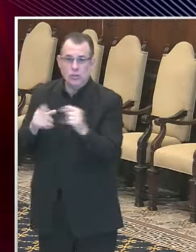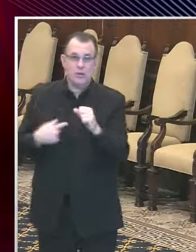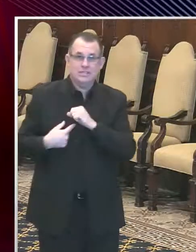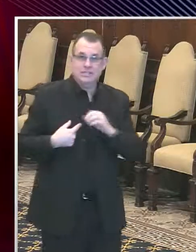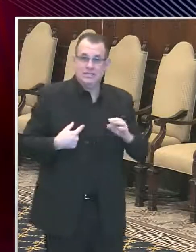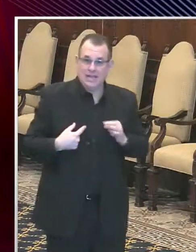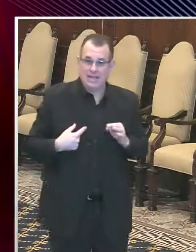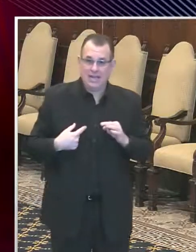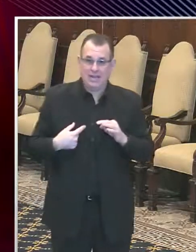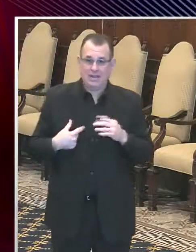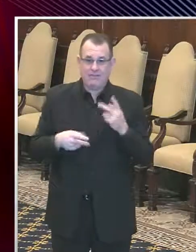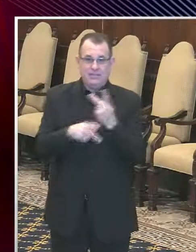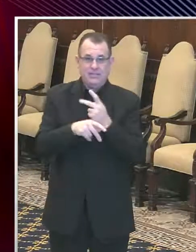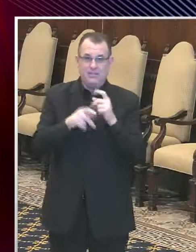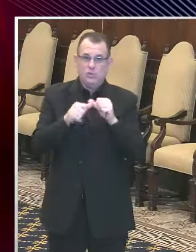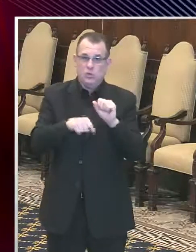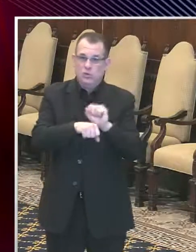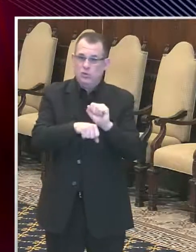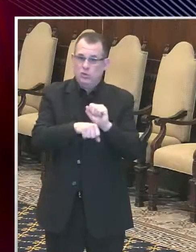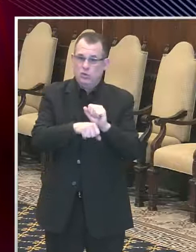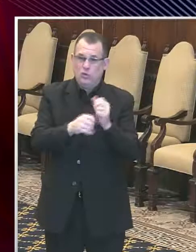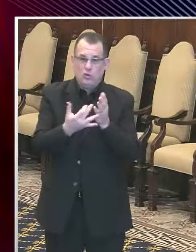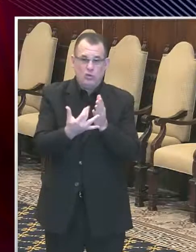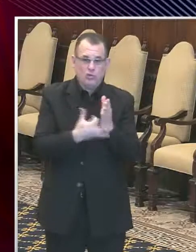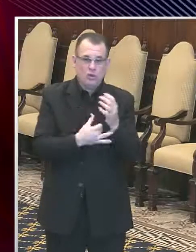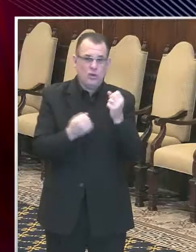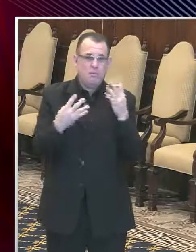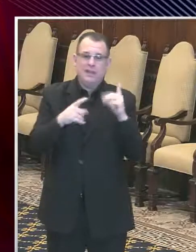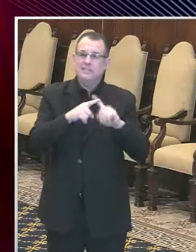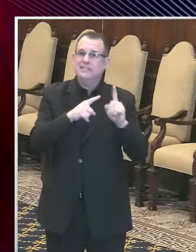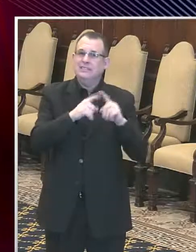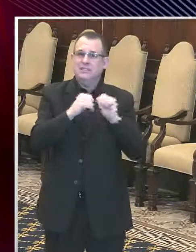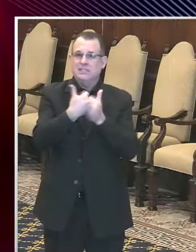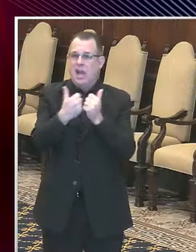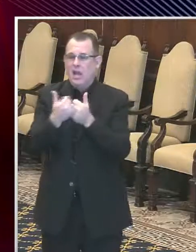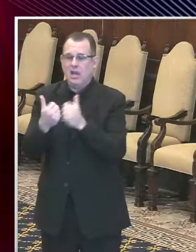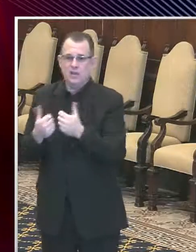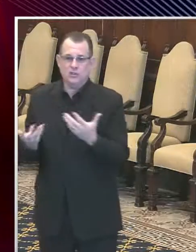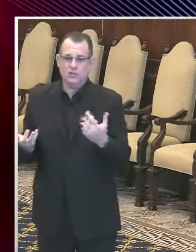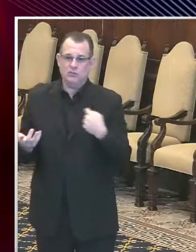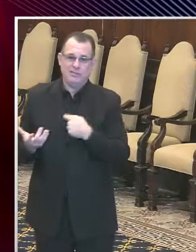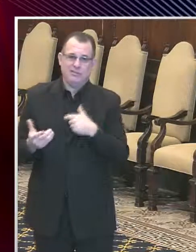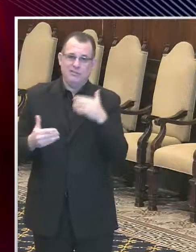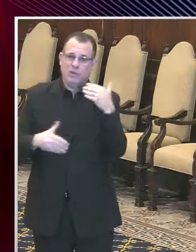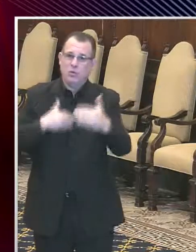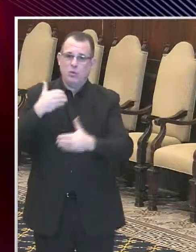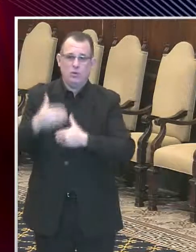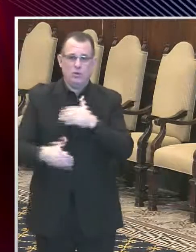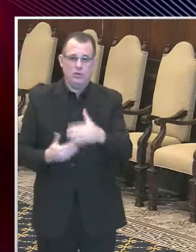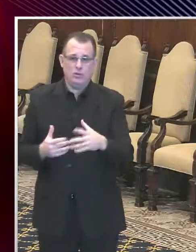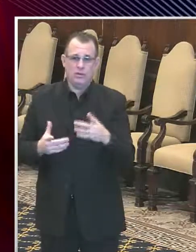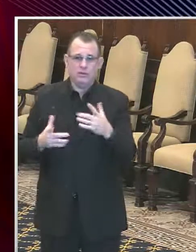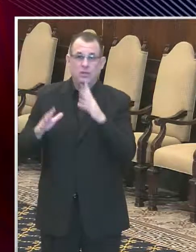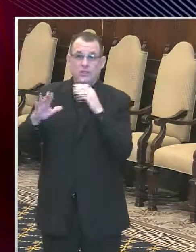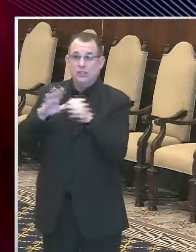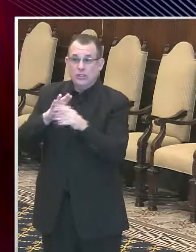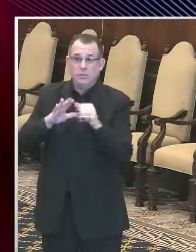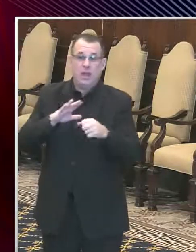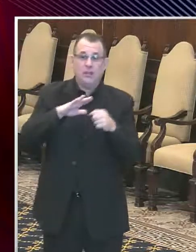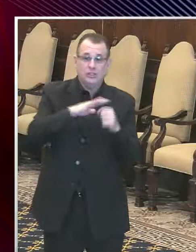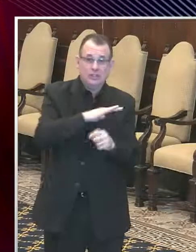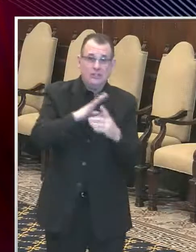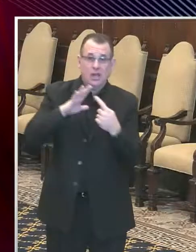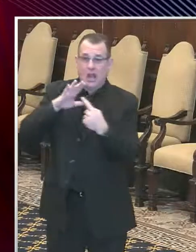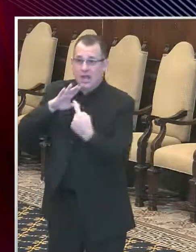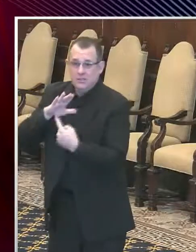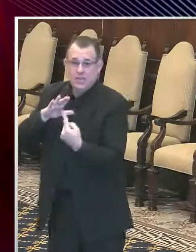continue to work through a number of those challenges as we go forward. A number of shelters also have quarantine and isolation